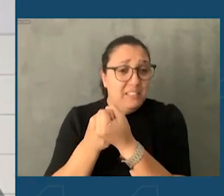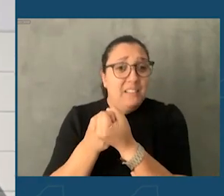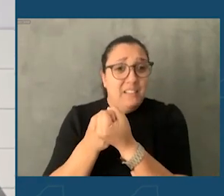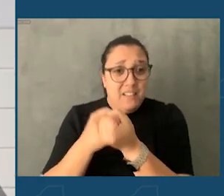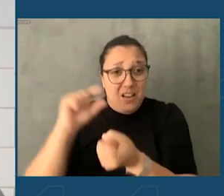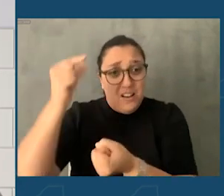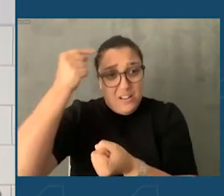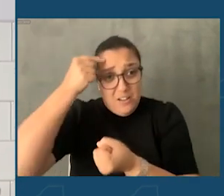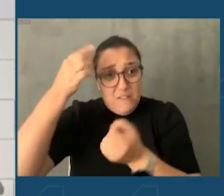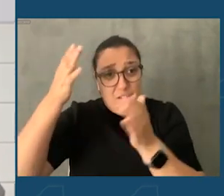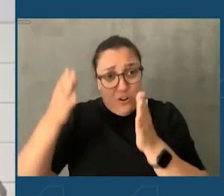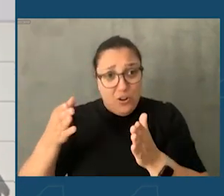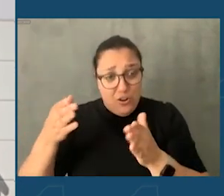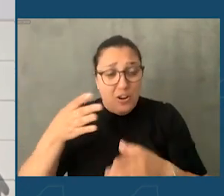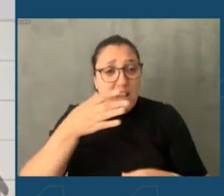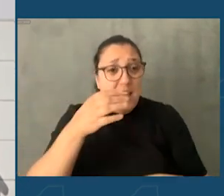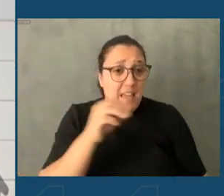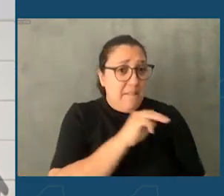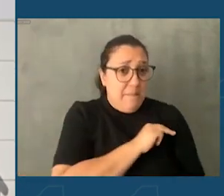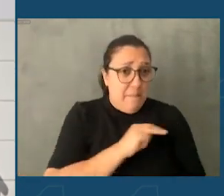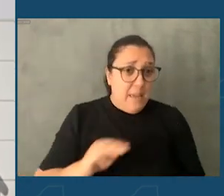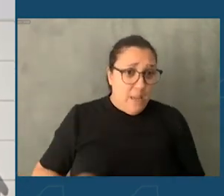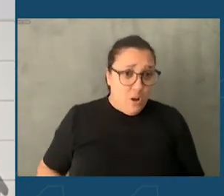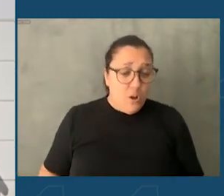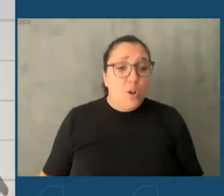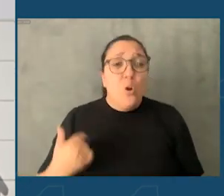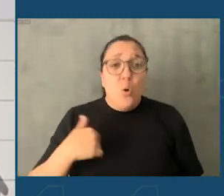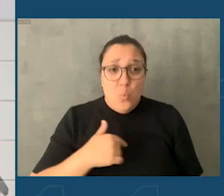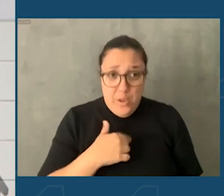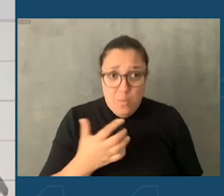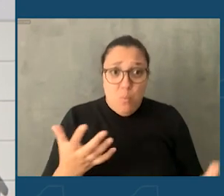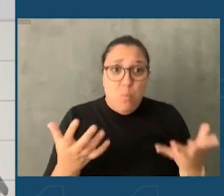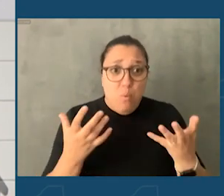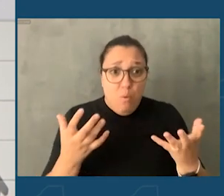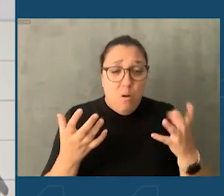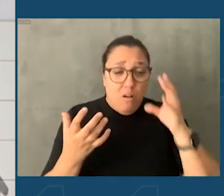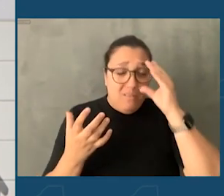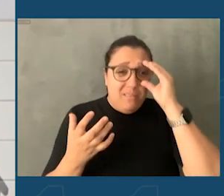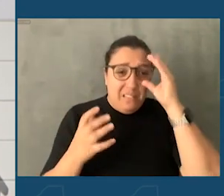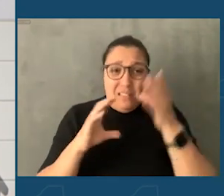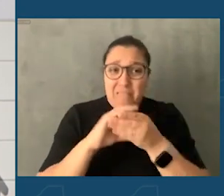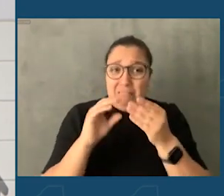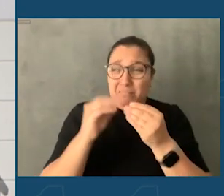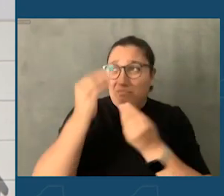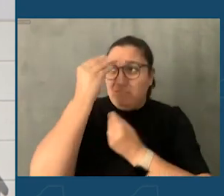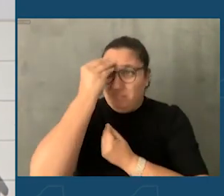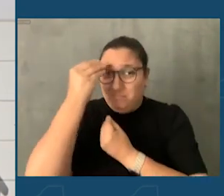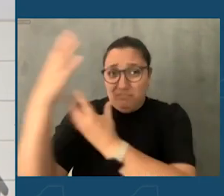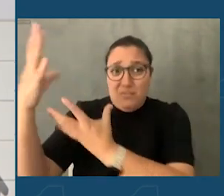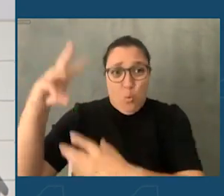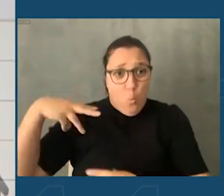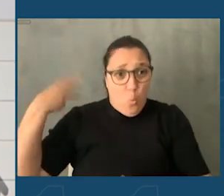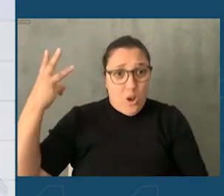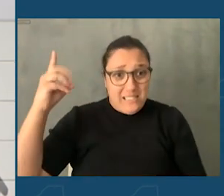and what they are trying to do. We're trying to send the same message to Washington that we